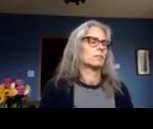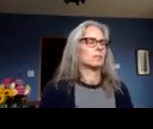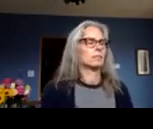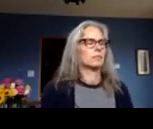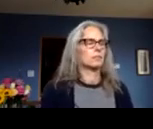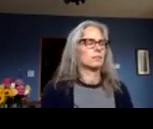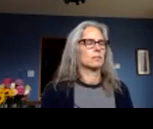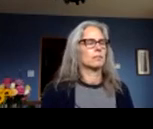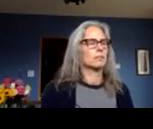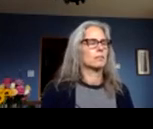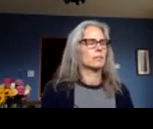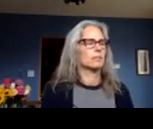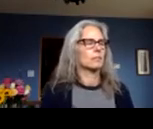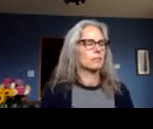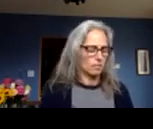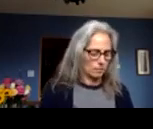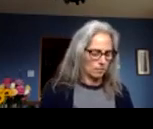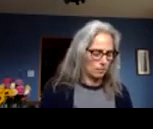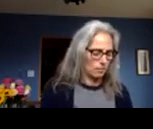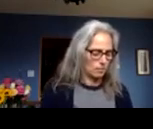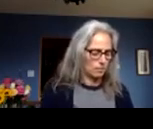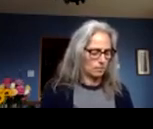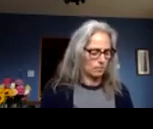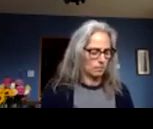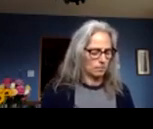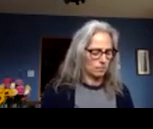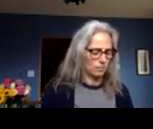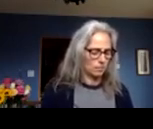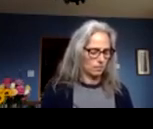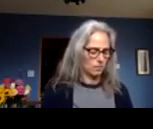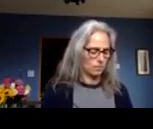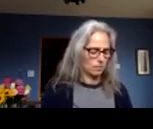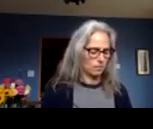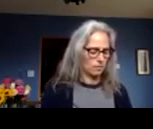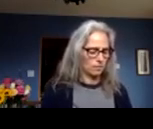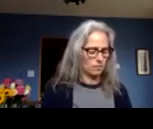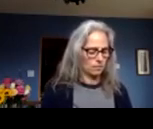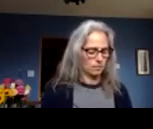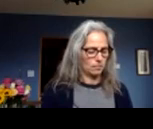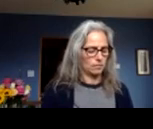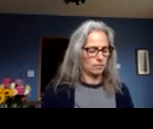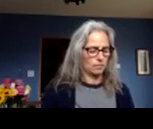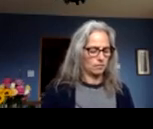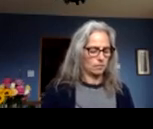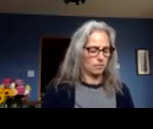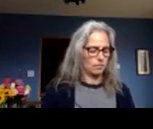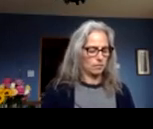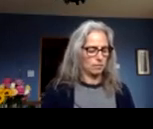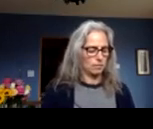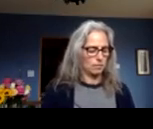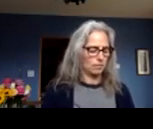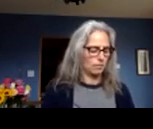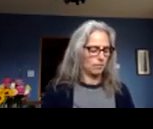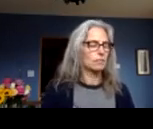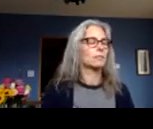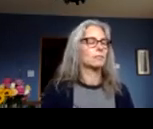to a lot of principal classrooms just to kind of help and coach them to use it effectively. And I always forget until I get that first email from the class, like,